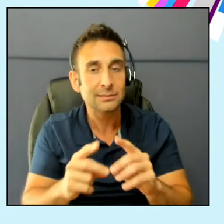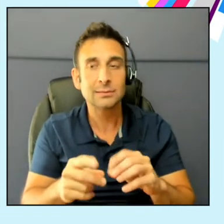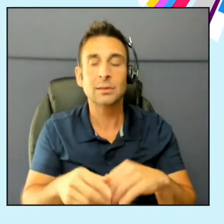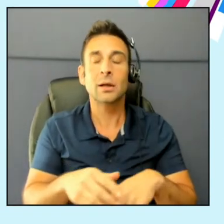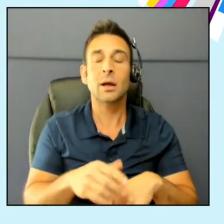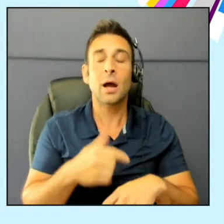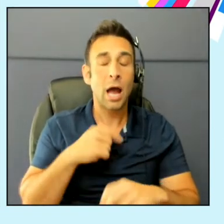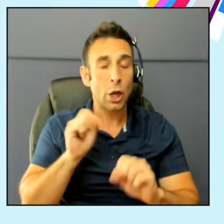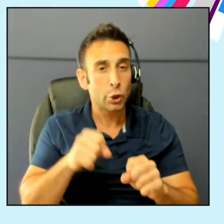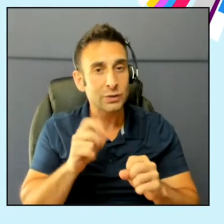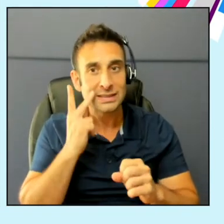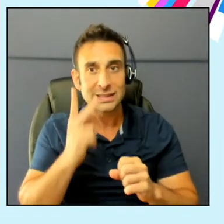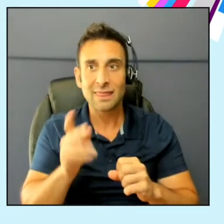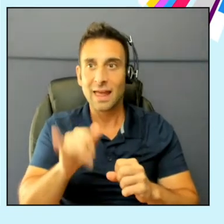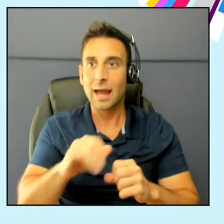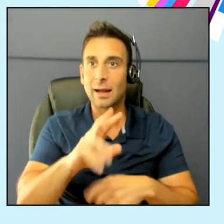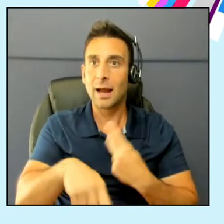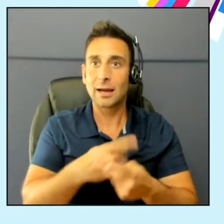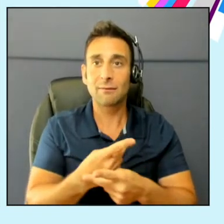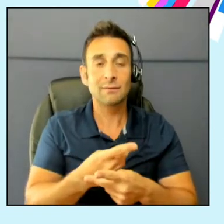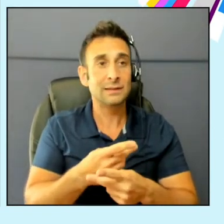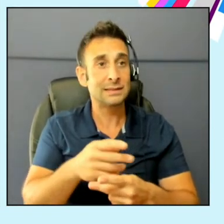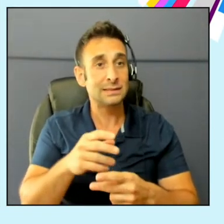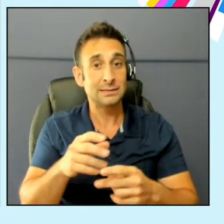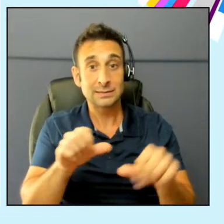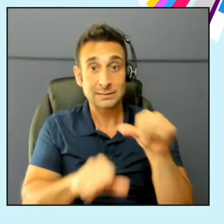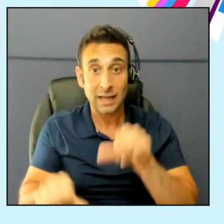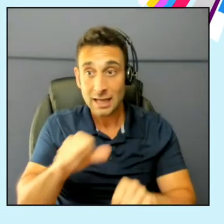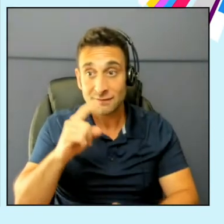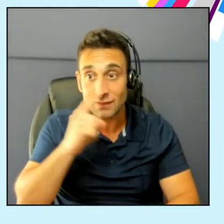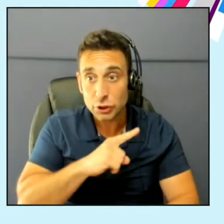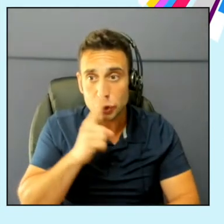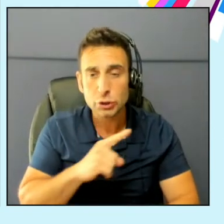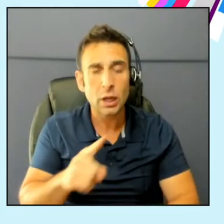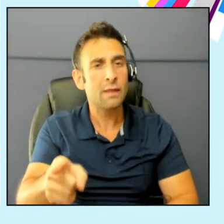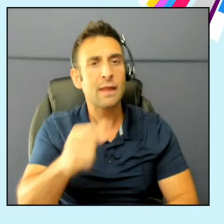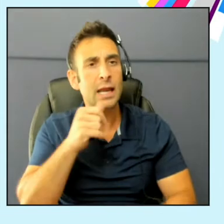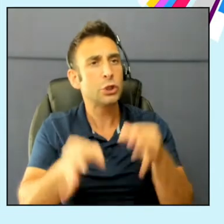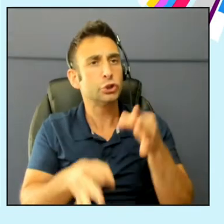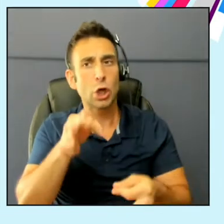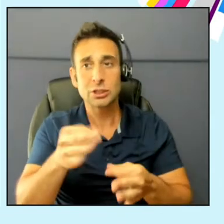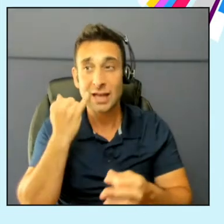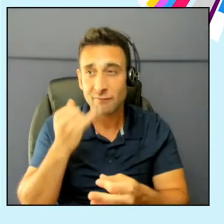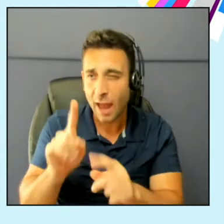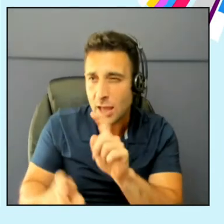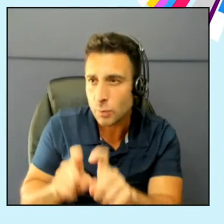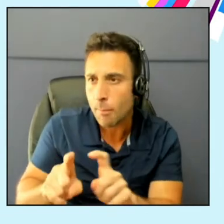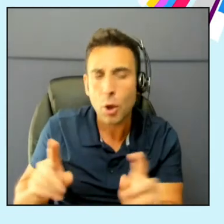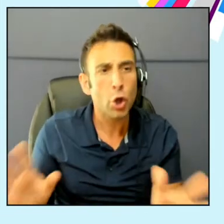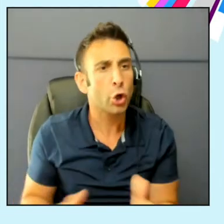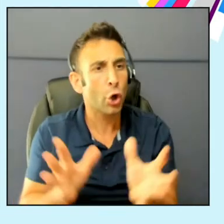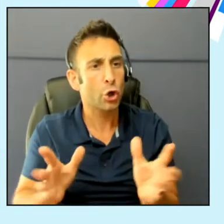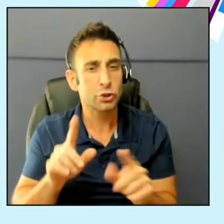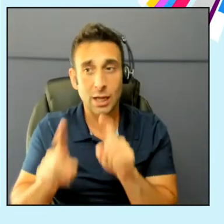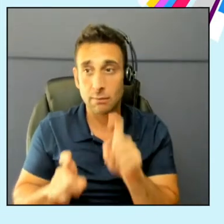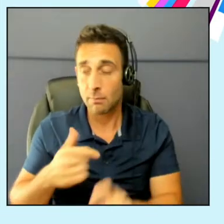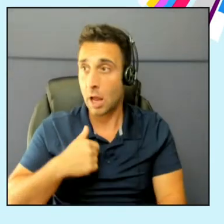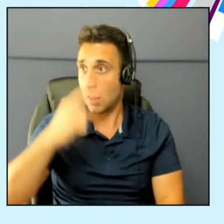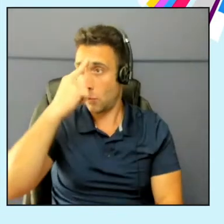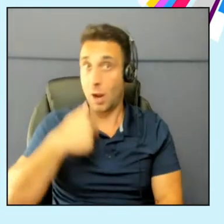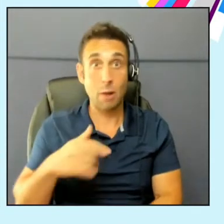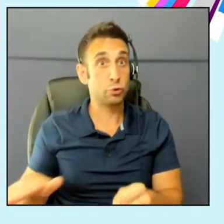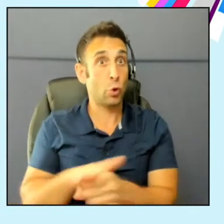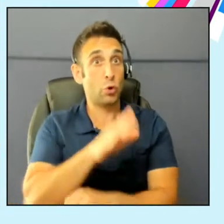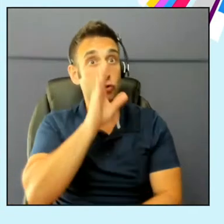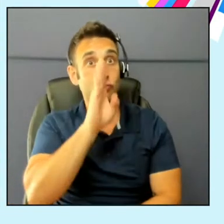sci-fi space where the characters not only didn't judge you for asking questions, but encouraged it. Let's just say I thought I was totally straight before playing the